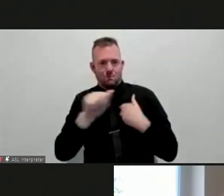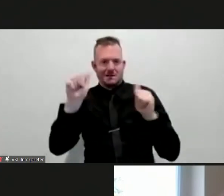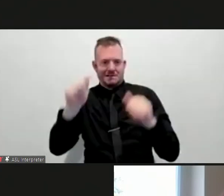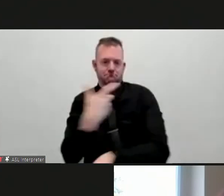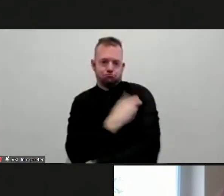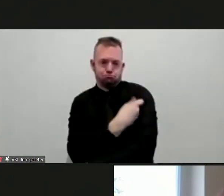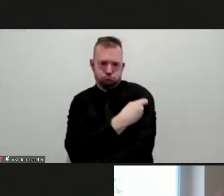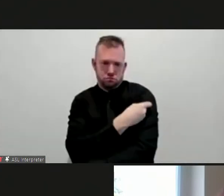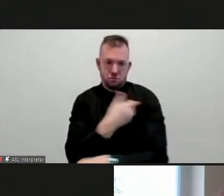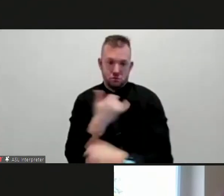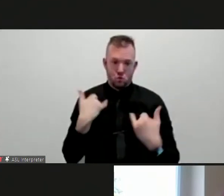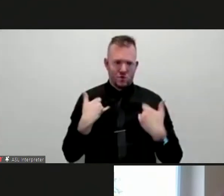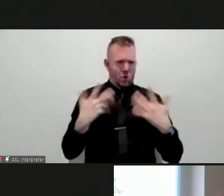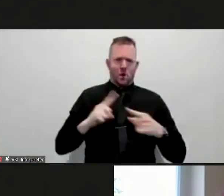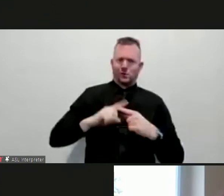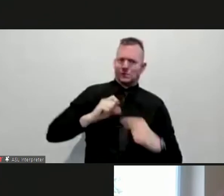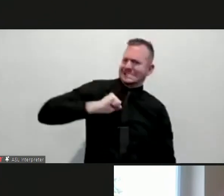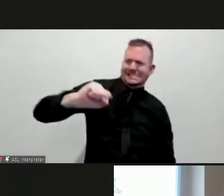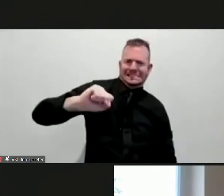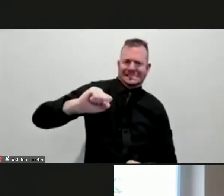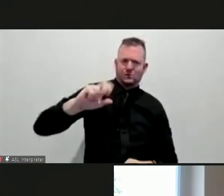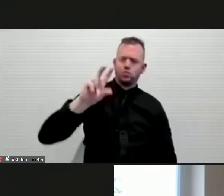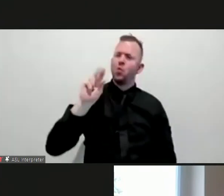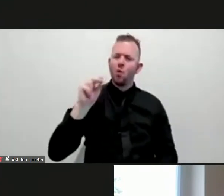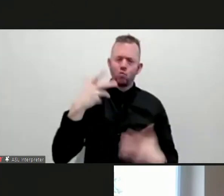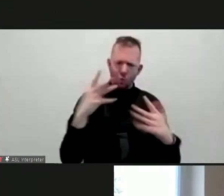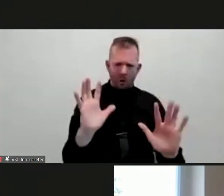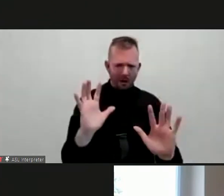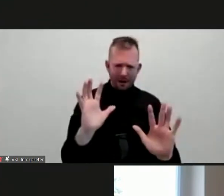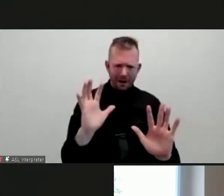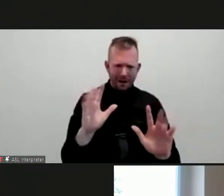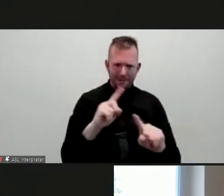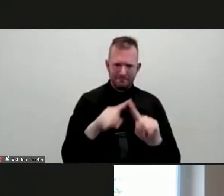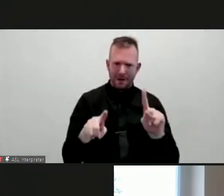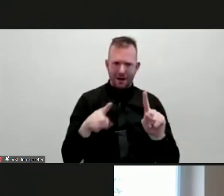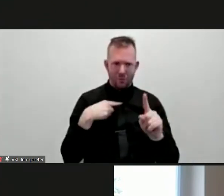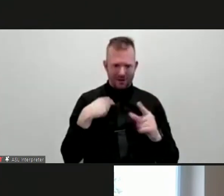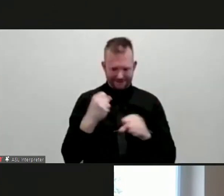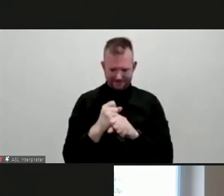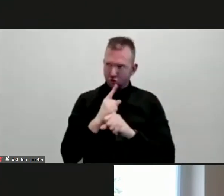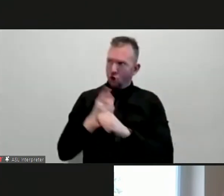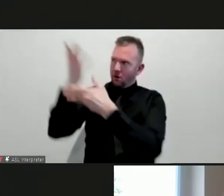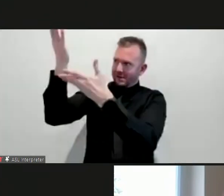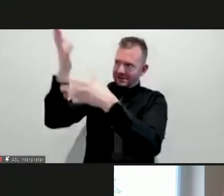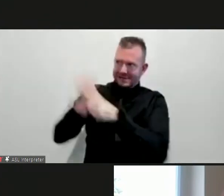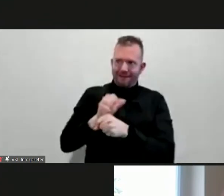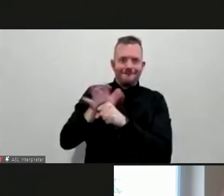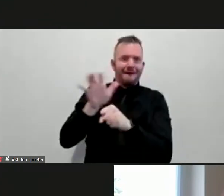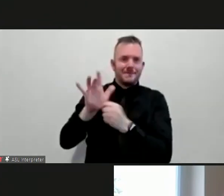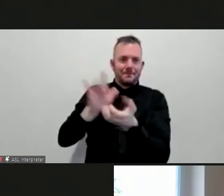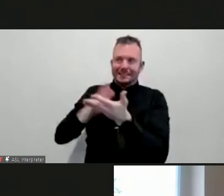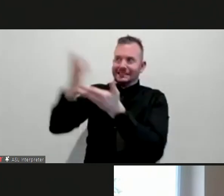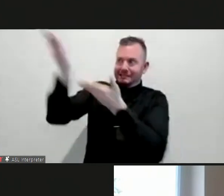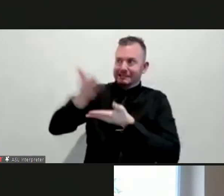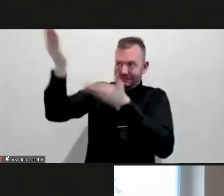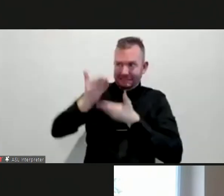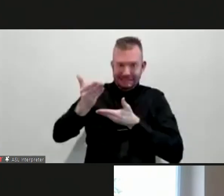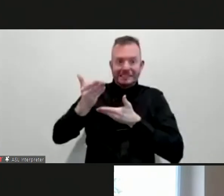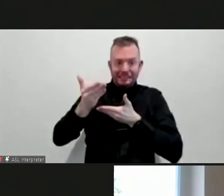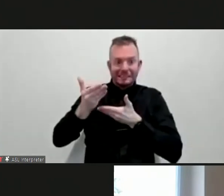Coloradan vaccinated as quickly as possible. We just don't know the allocation right now. We don't know when Janssen will